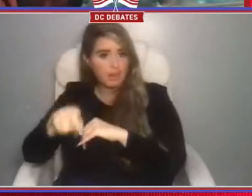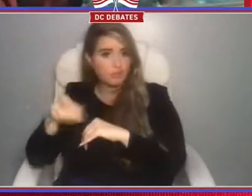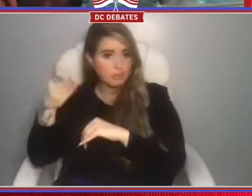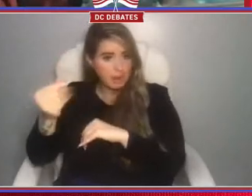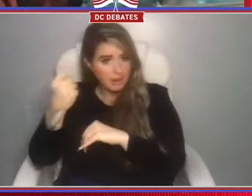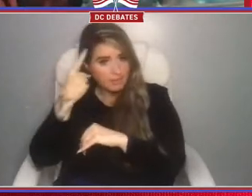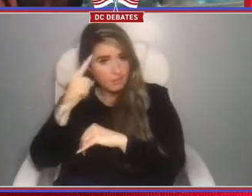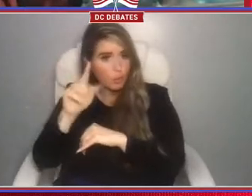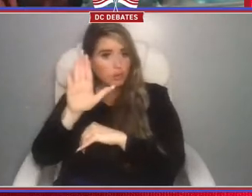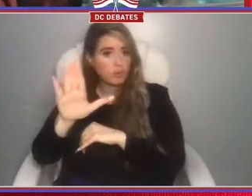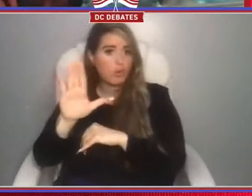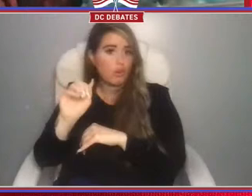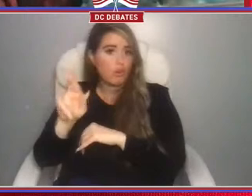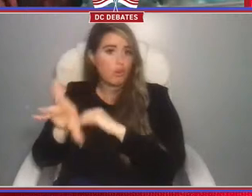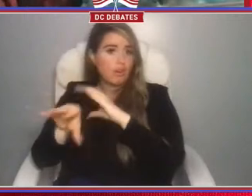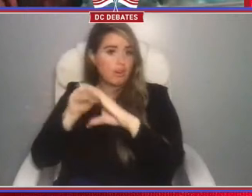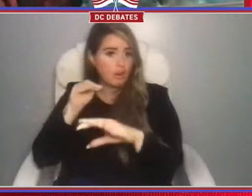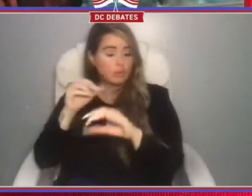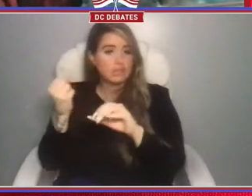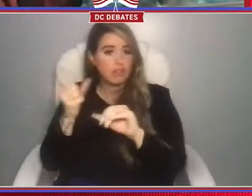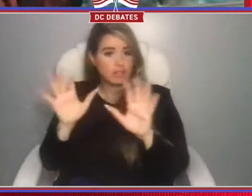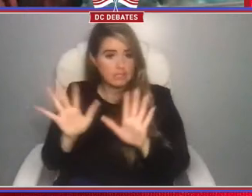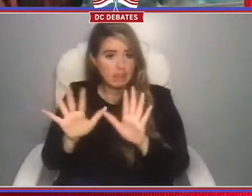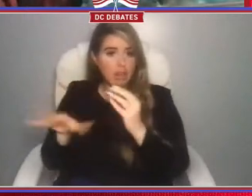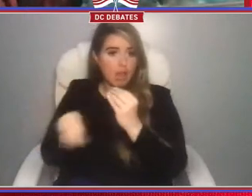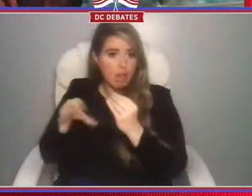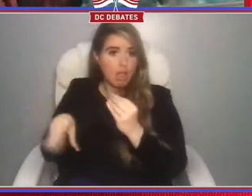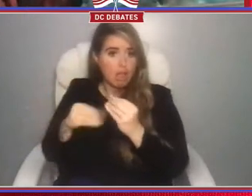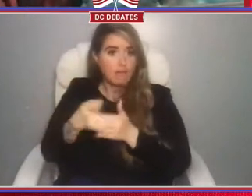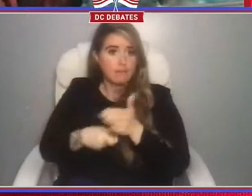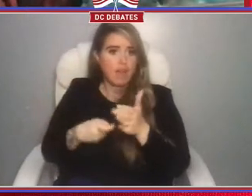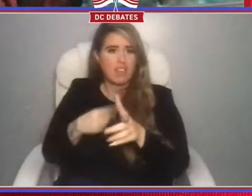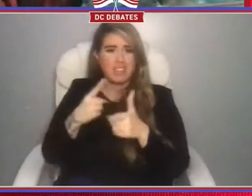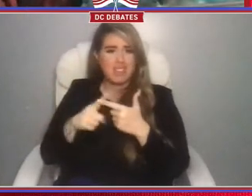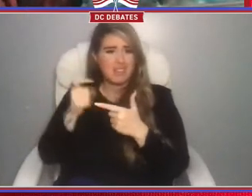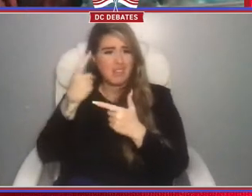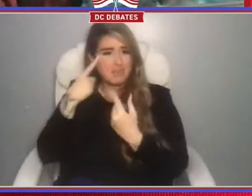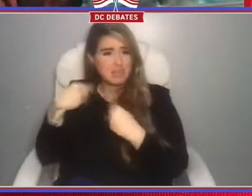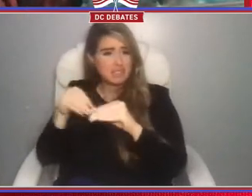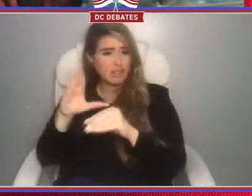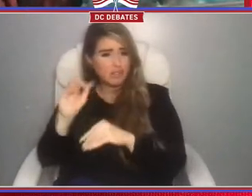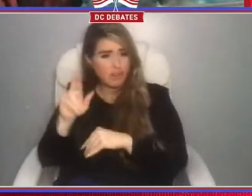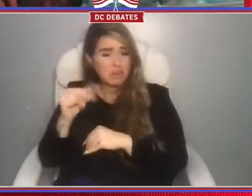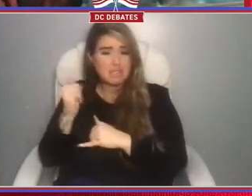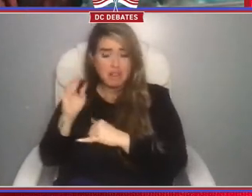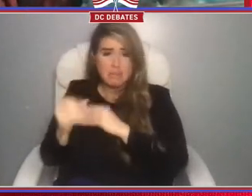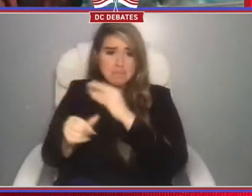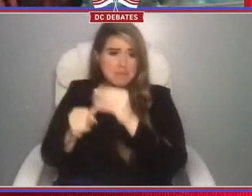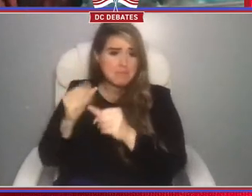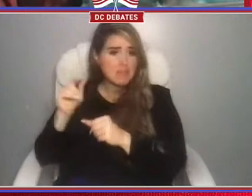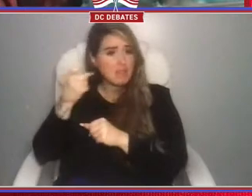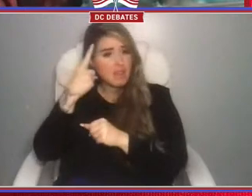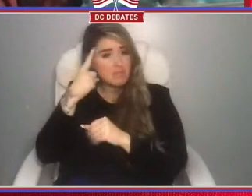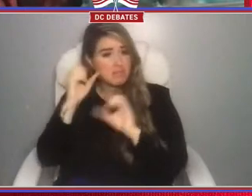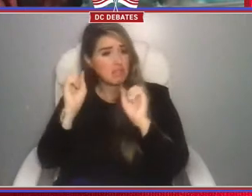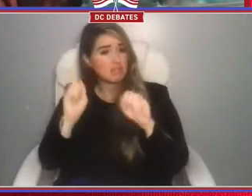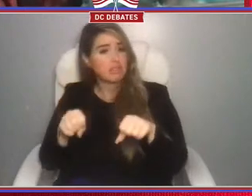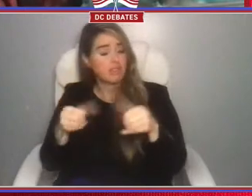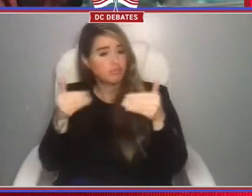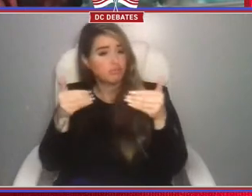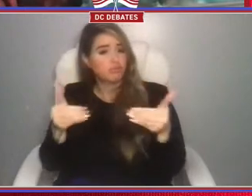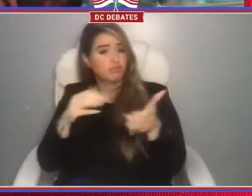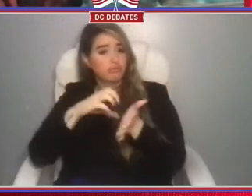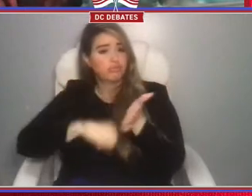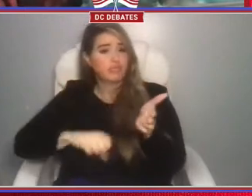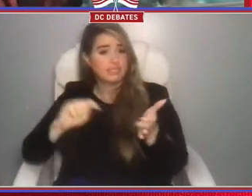when they're closed. Then the government can sell your car and recuperate money, but you still have to pay. And the government can take it out of your taxes. And so we know